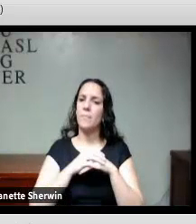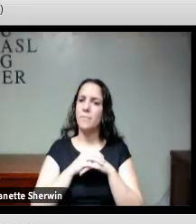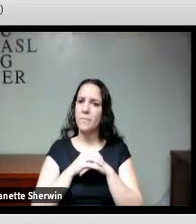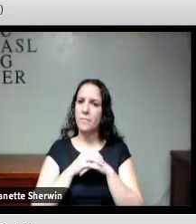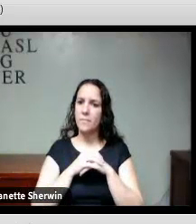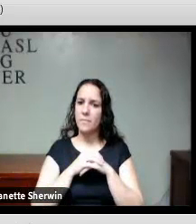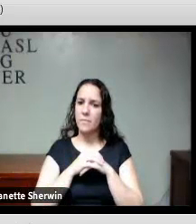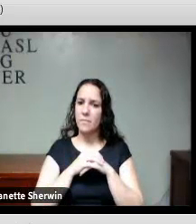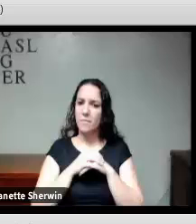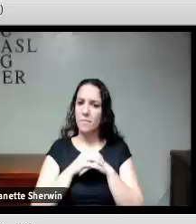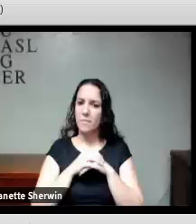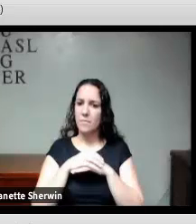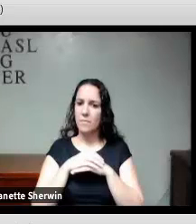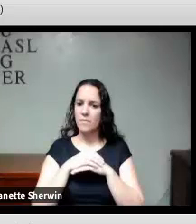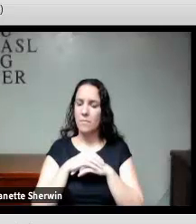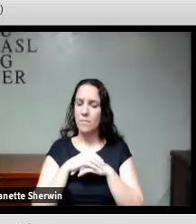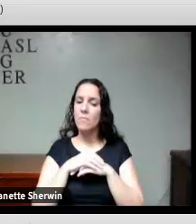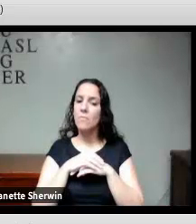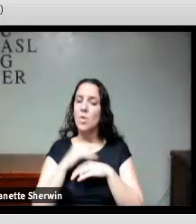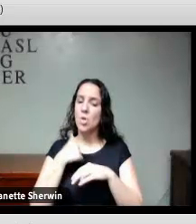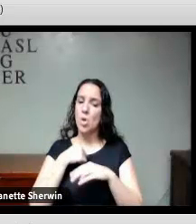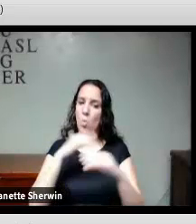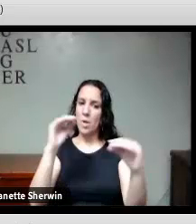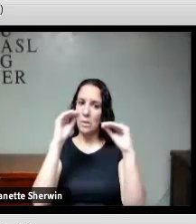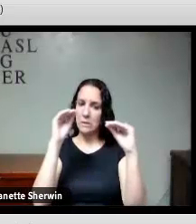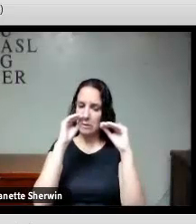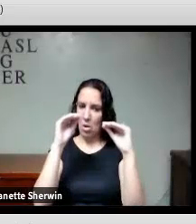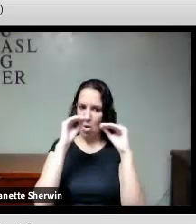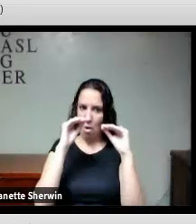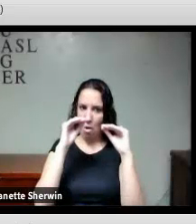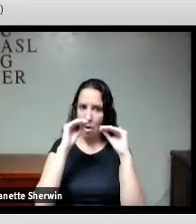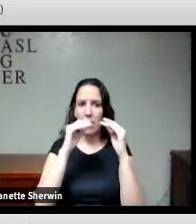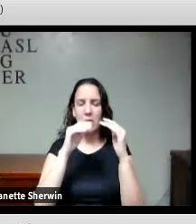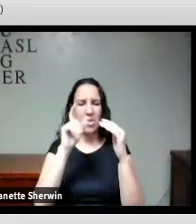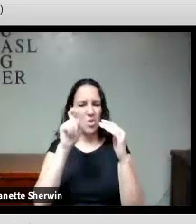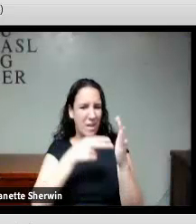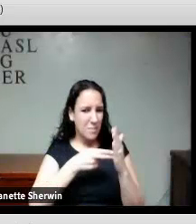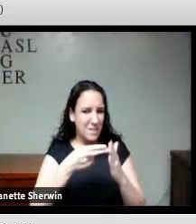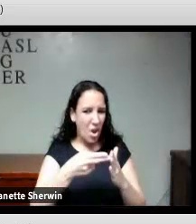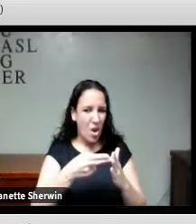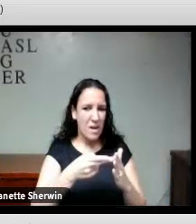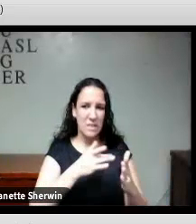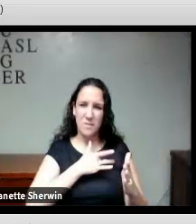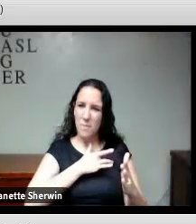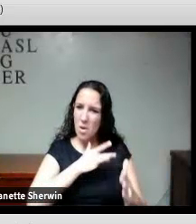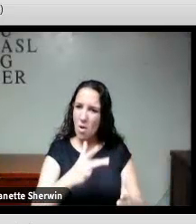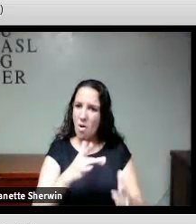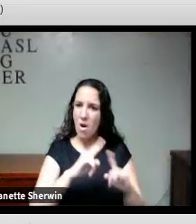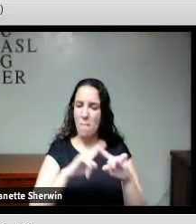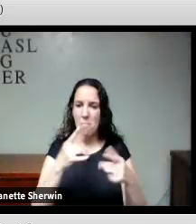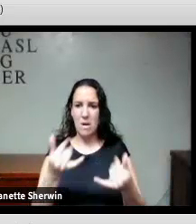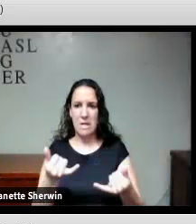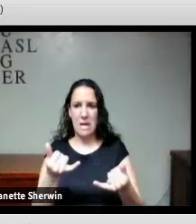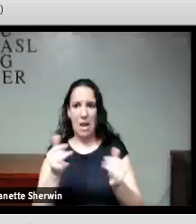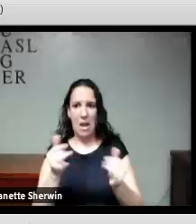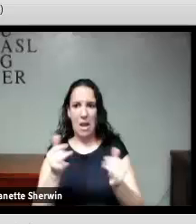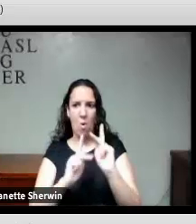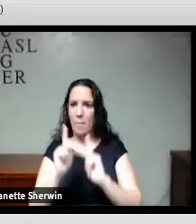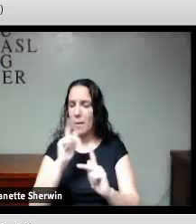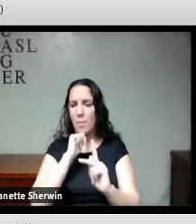earlier. We were taught that, and it needed to be sincere, and it needed to come from the heart. But as you see more and more people not communicating